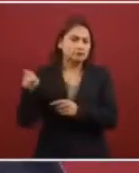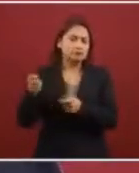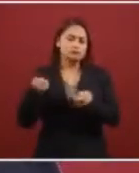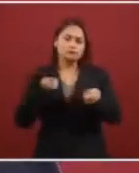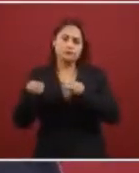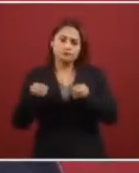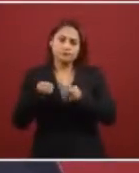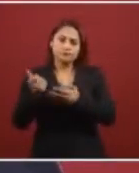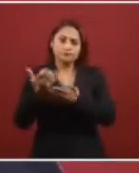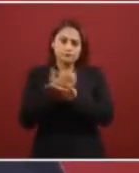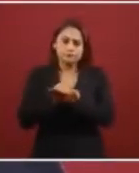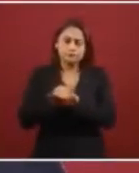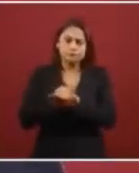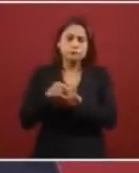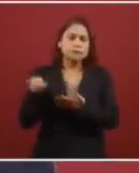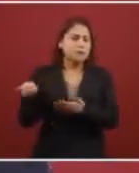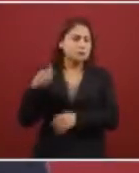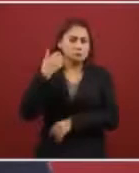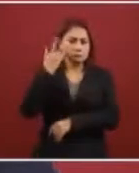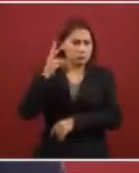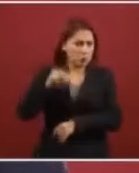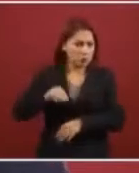no negotiation. De que